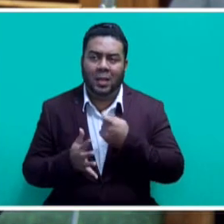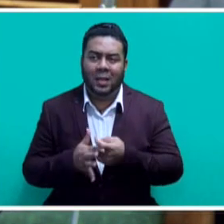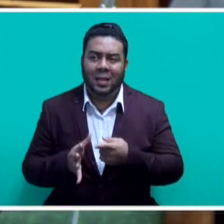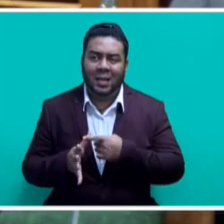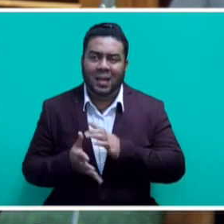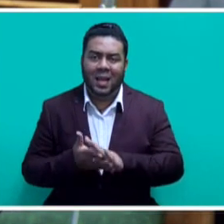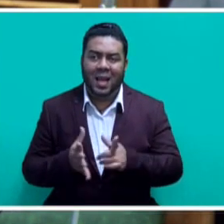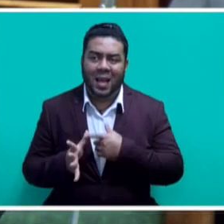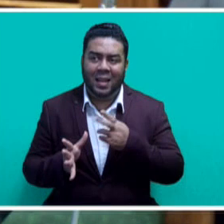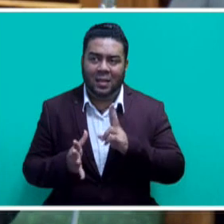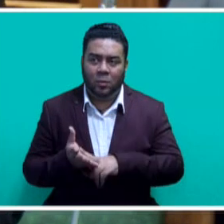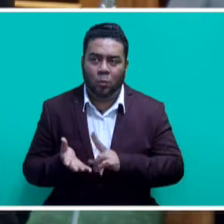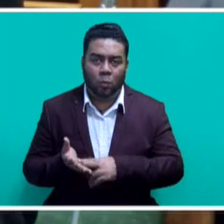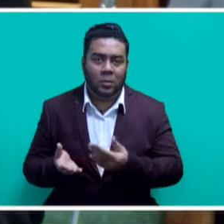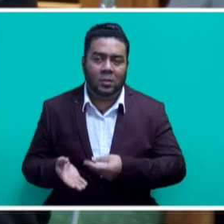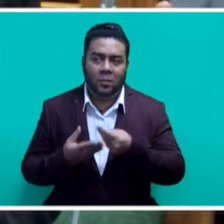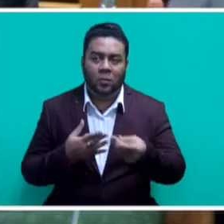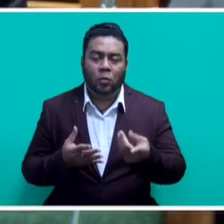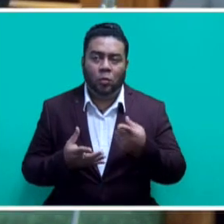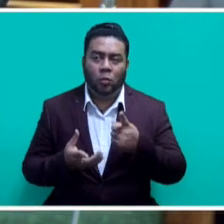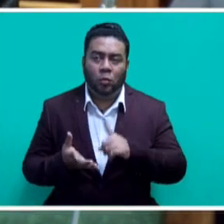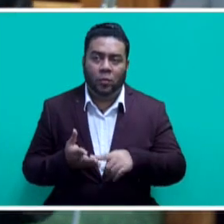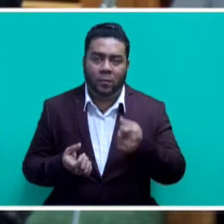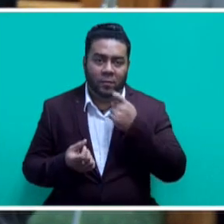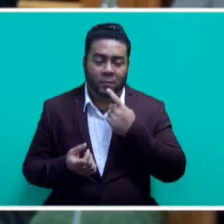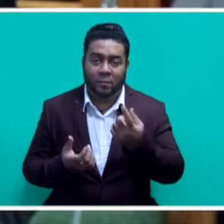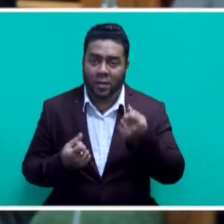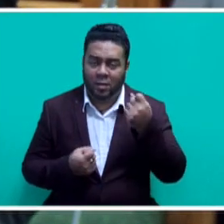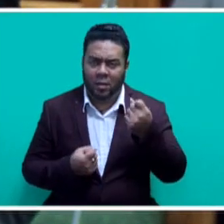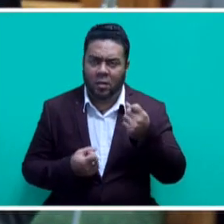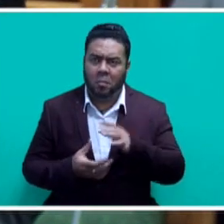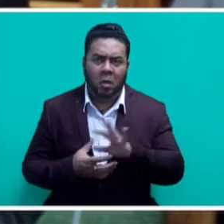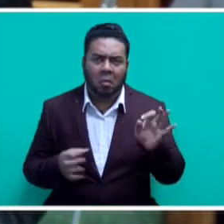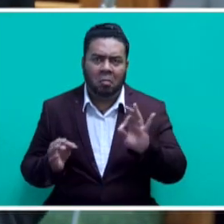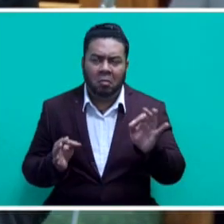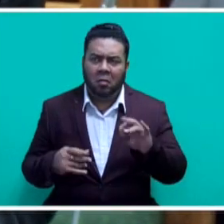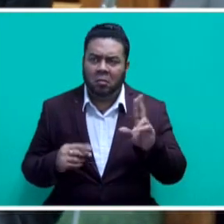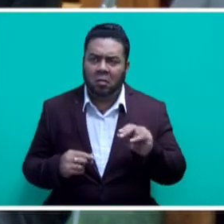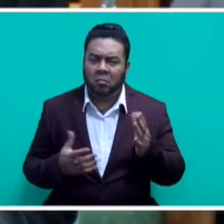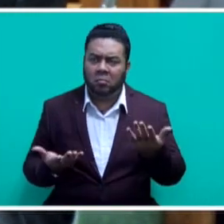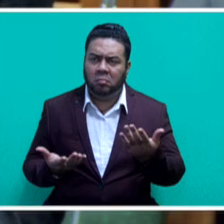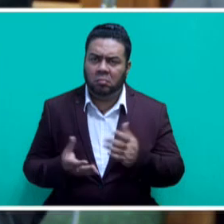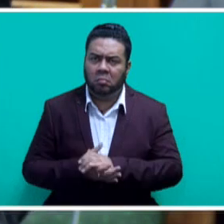file was handed to FICAC. And till date, nothing has happened.